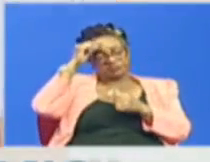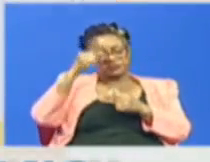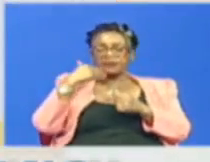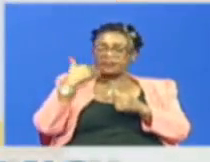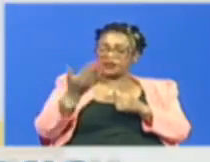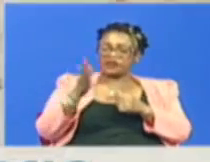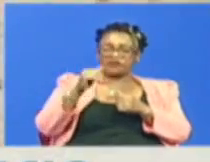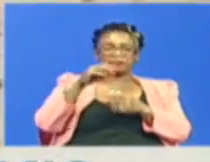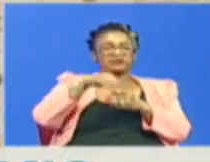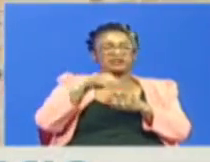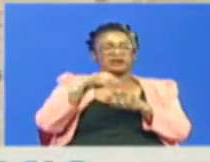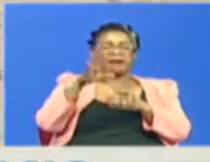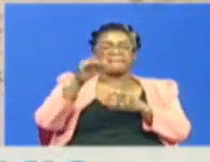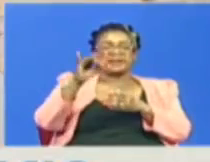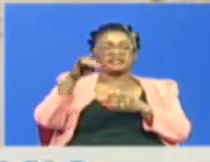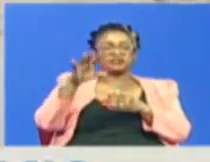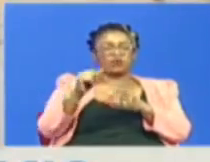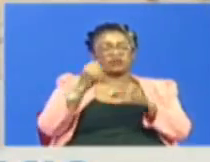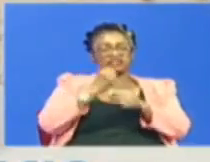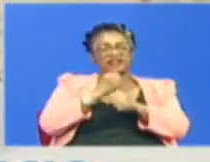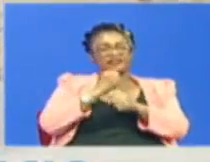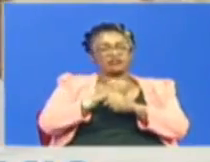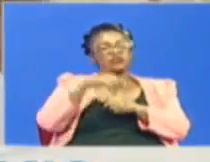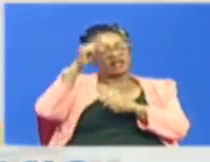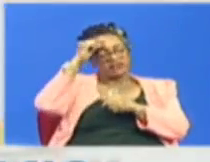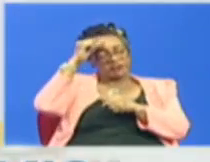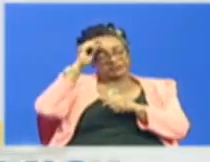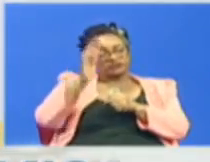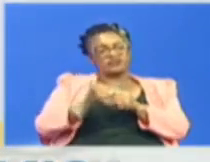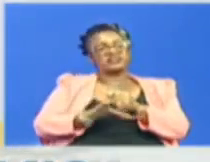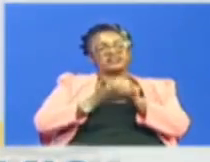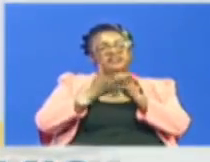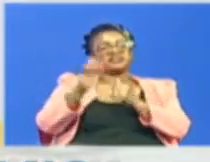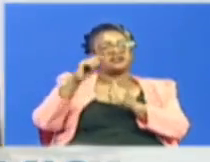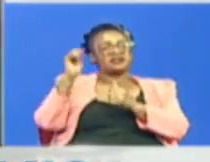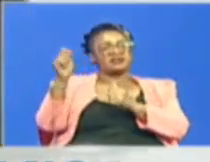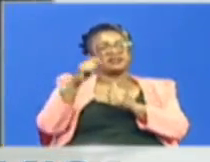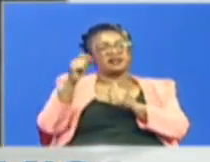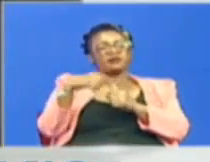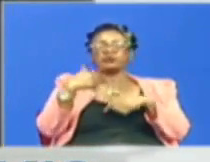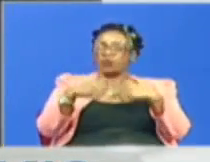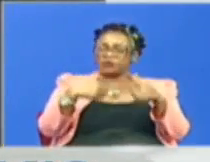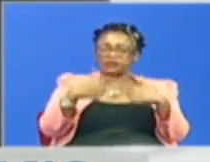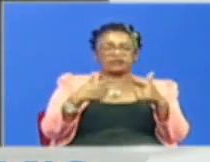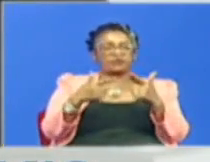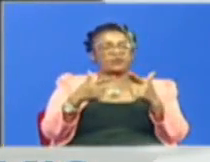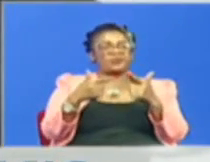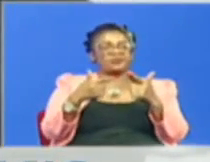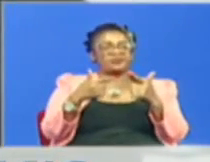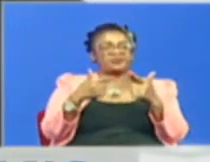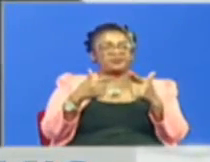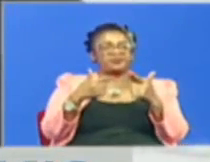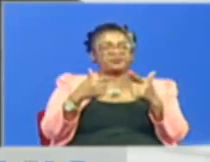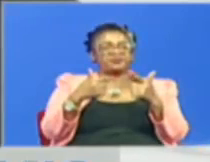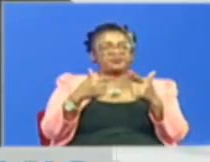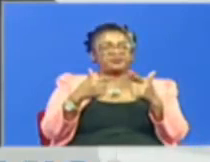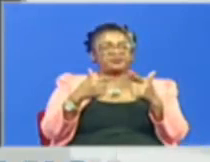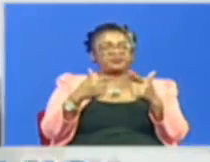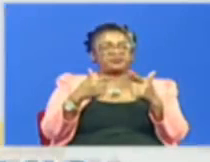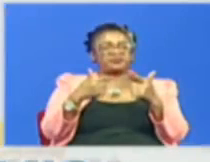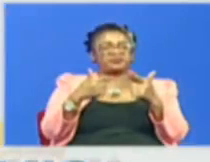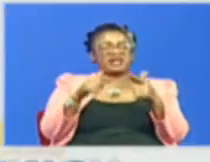entire Bidco Africa staff to the government for facilitating Kenya to keep running, keep Kenya running, keep it going. I think in